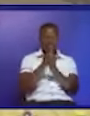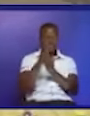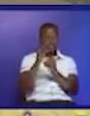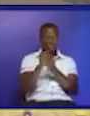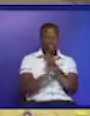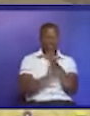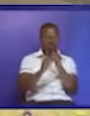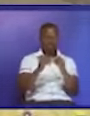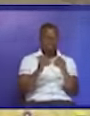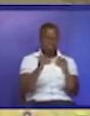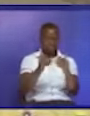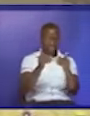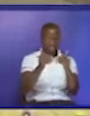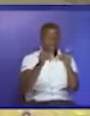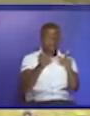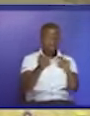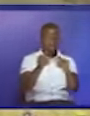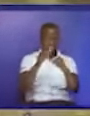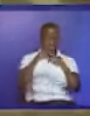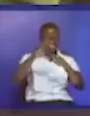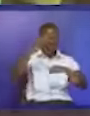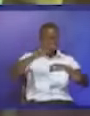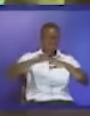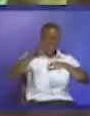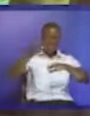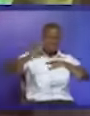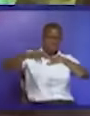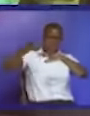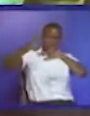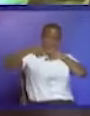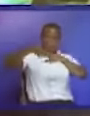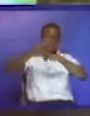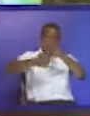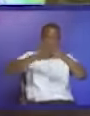forward, you go from glory to glory and